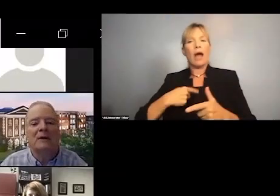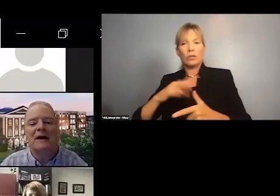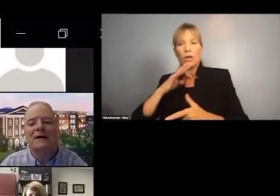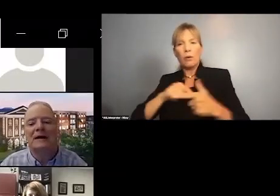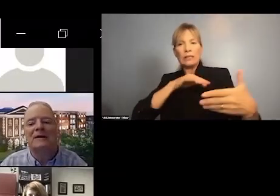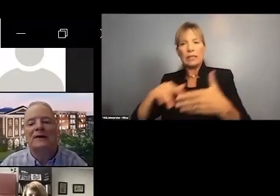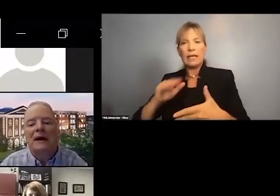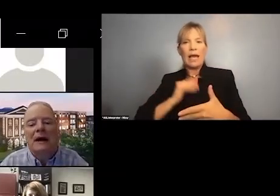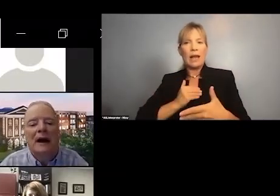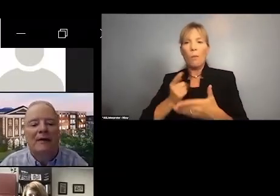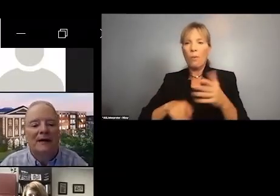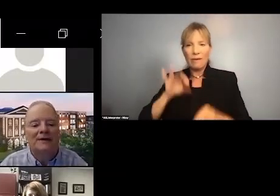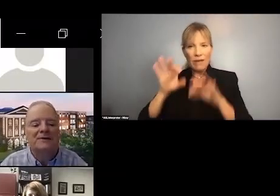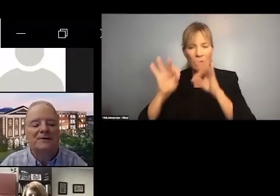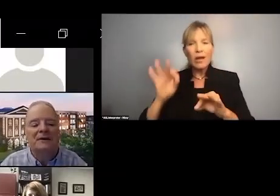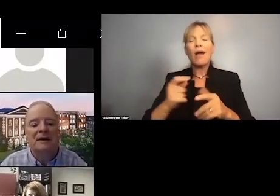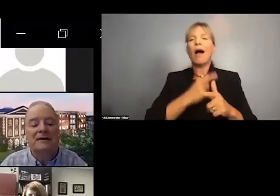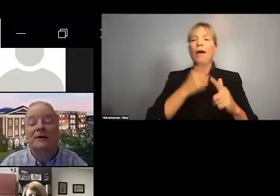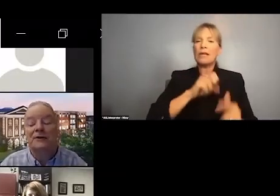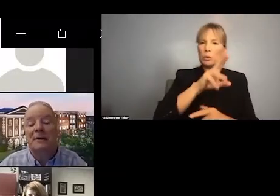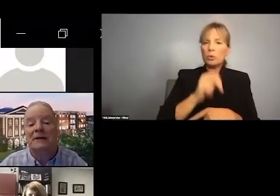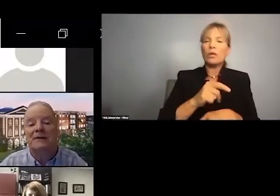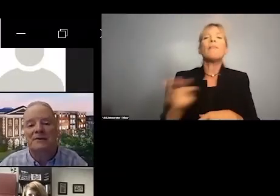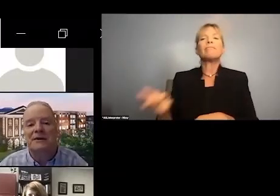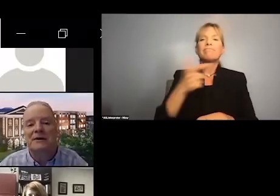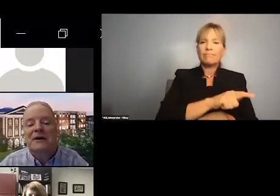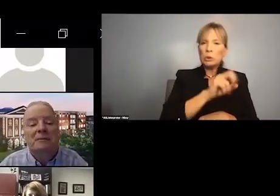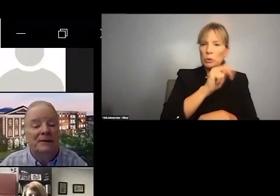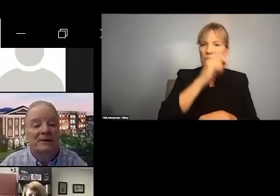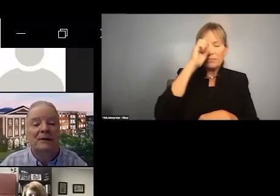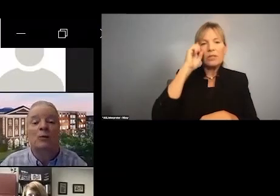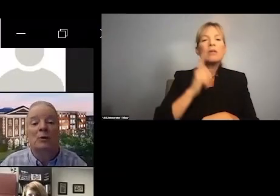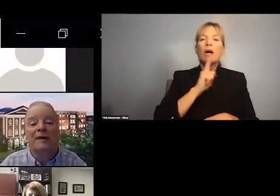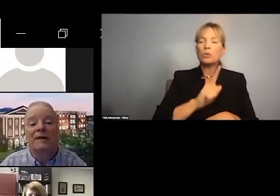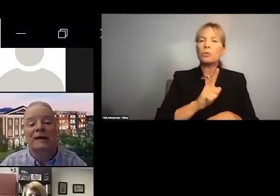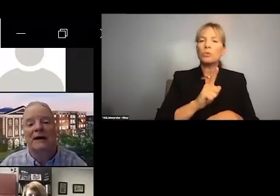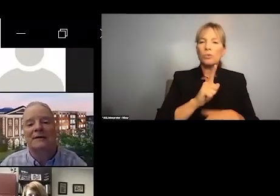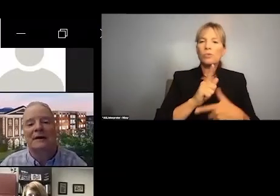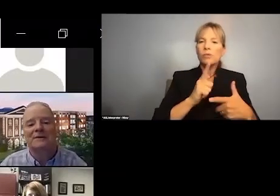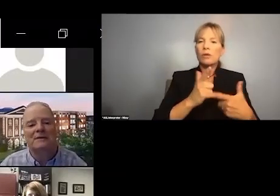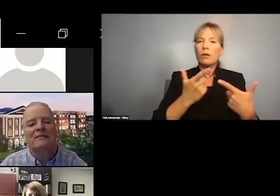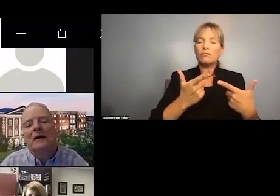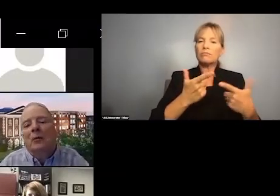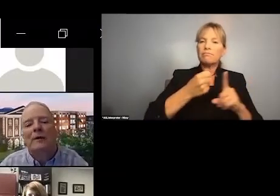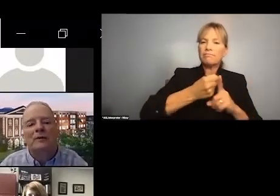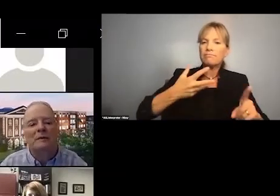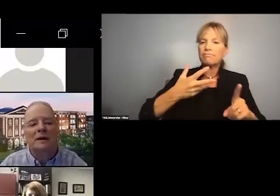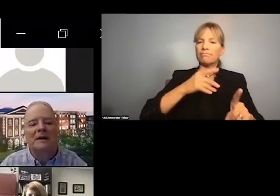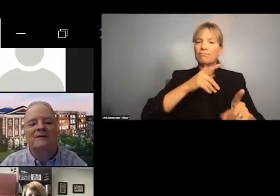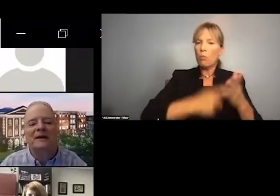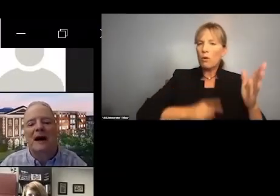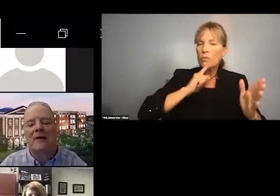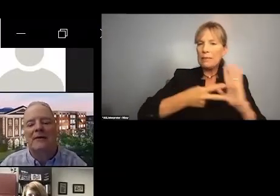study and our findings. And then I'll turn it back to Susan to put the work within the context of what it